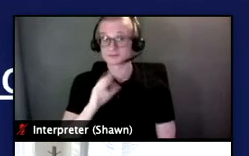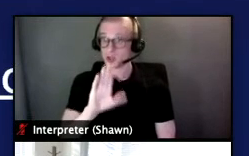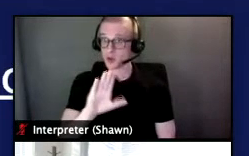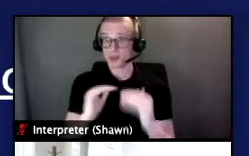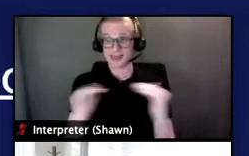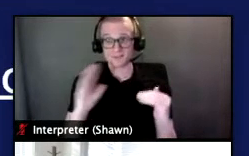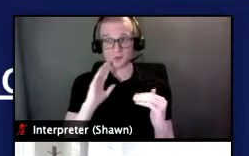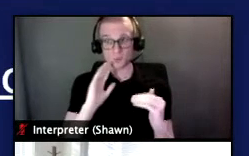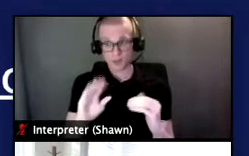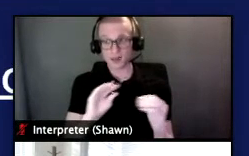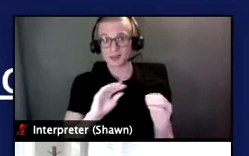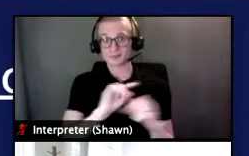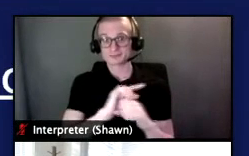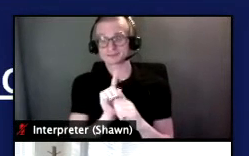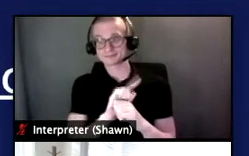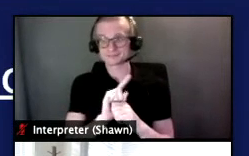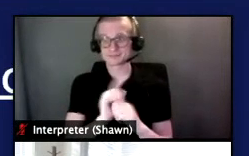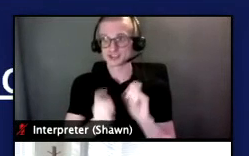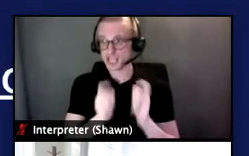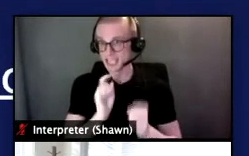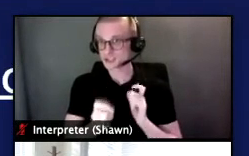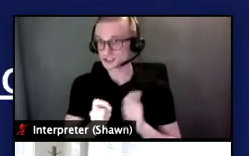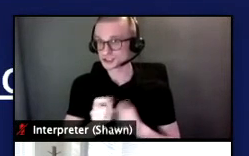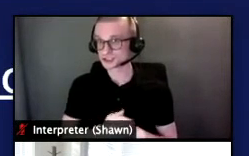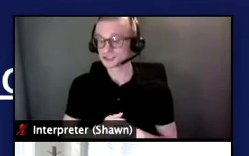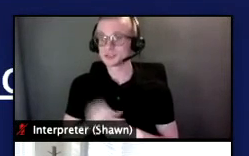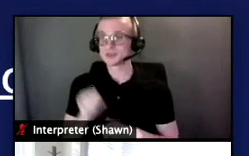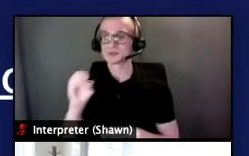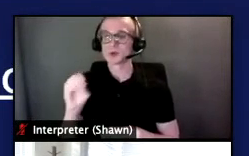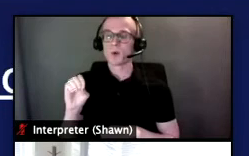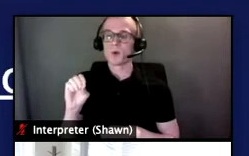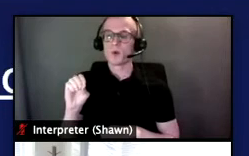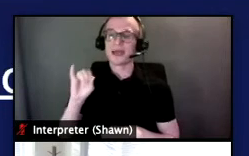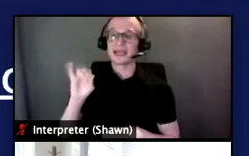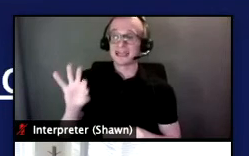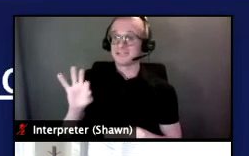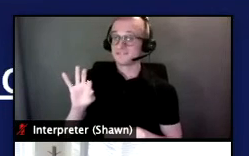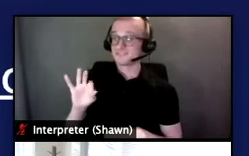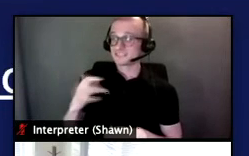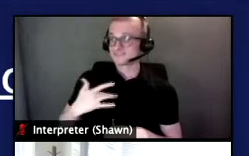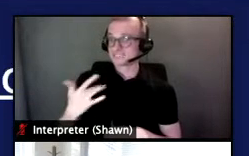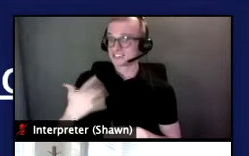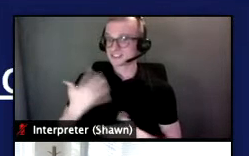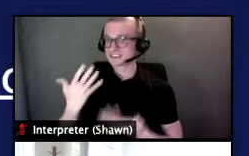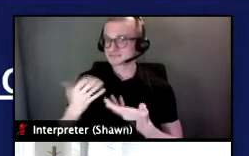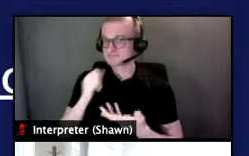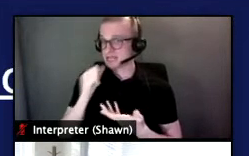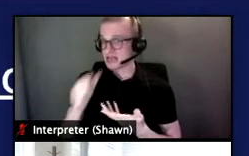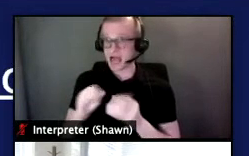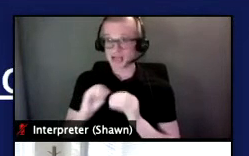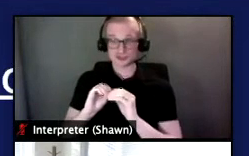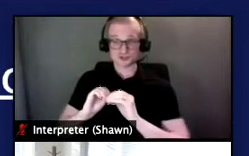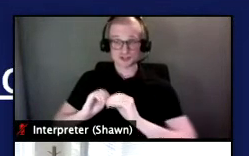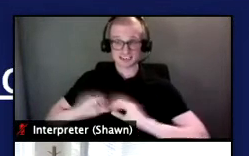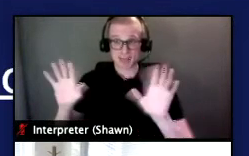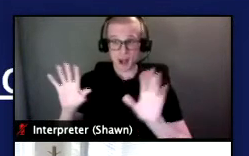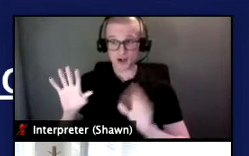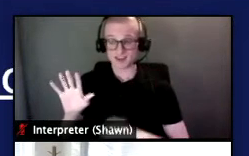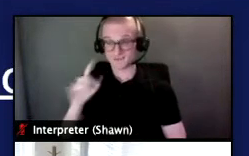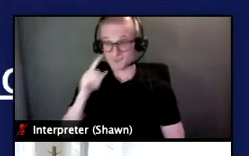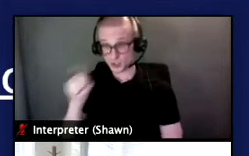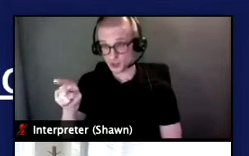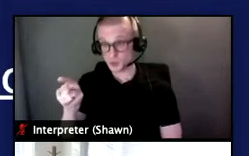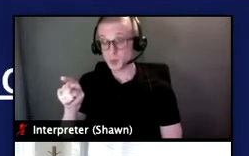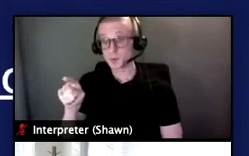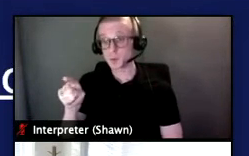So I would say if it doesn't feel as transparent to you, it may be in part because we have our